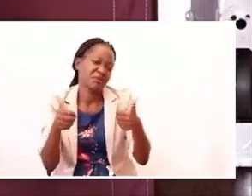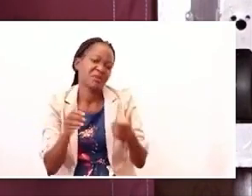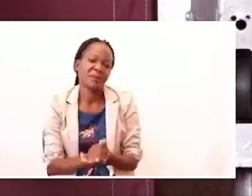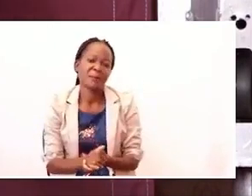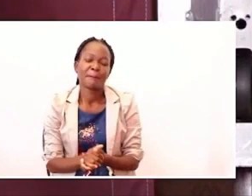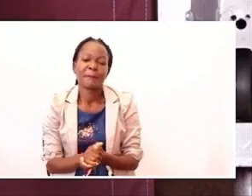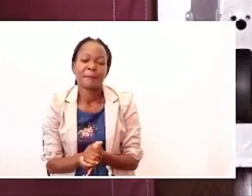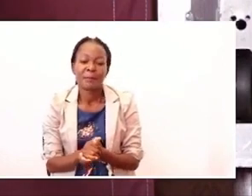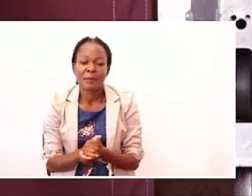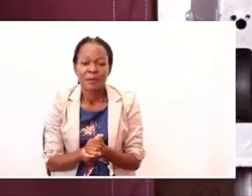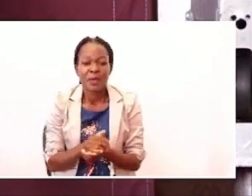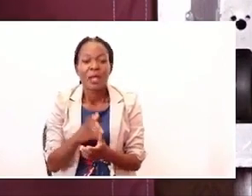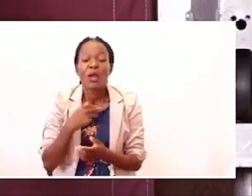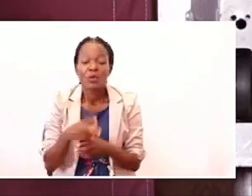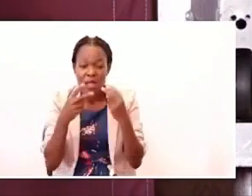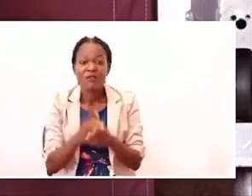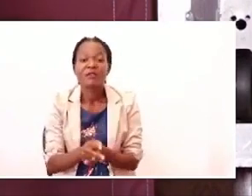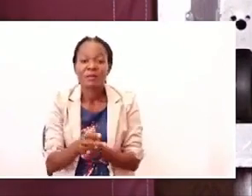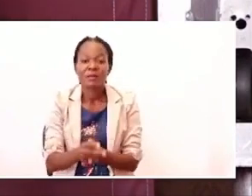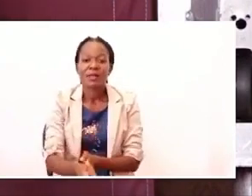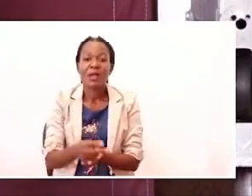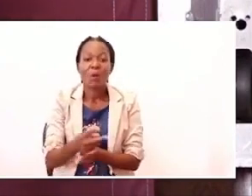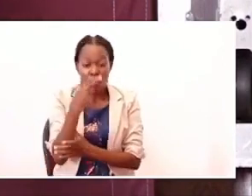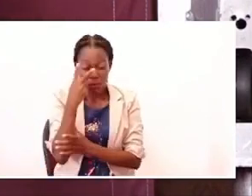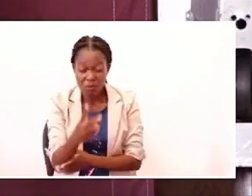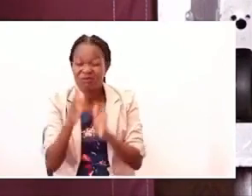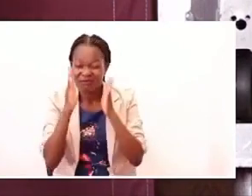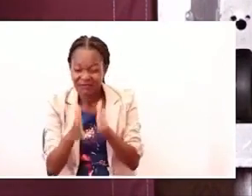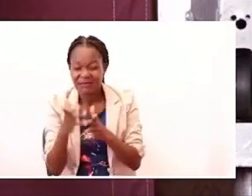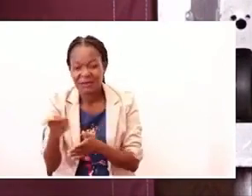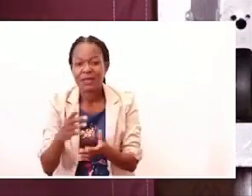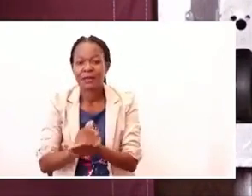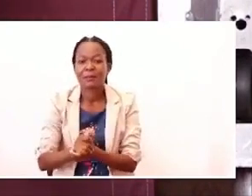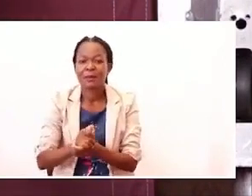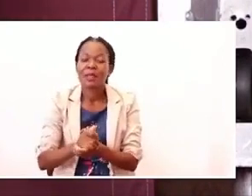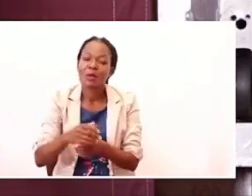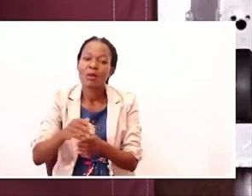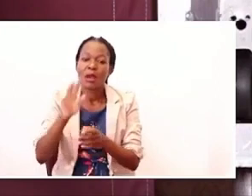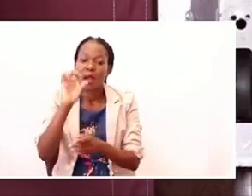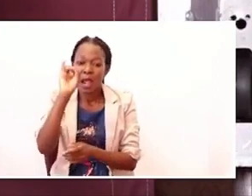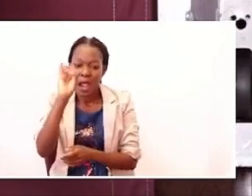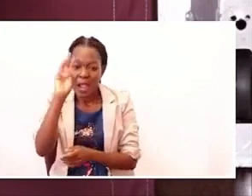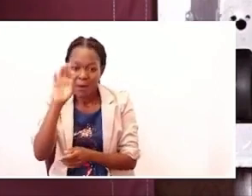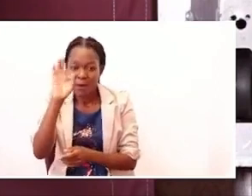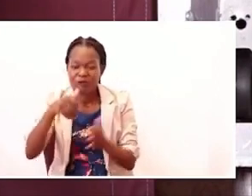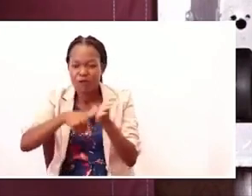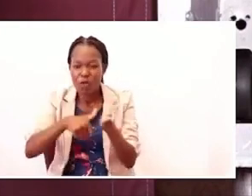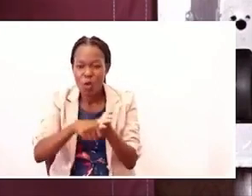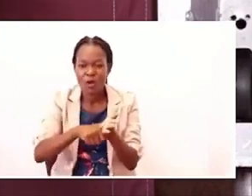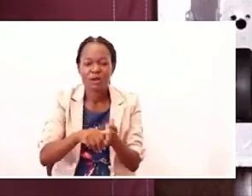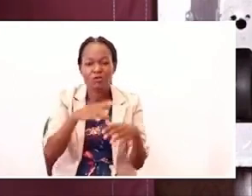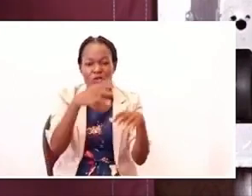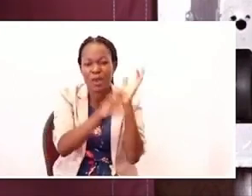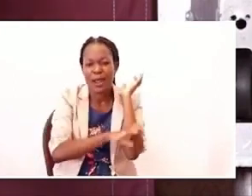In order to give you evidence of this irrelevance, the IMF's loan to the United Kingdom that it extended